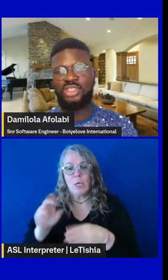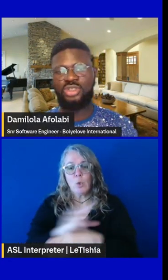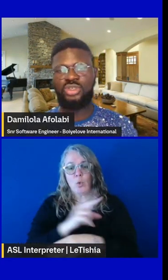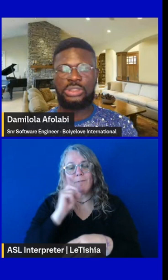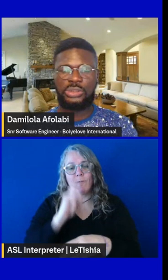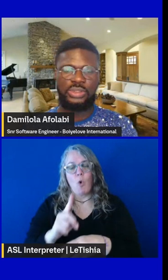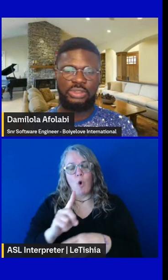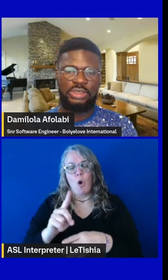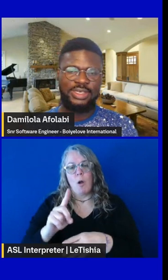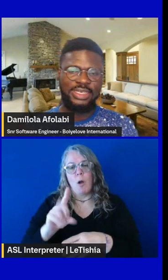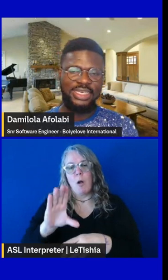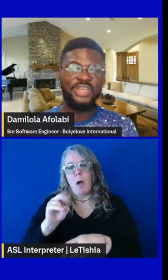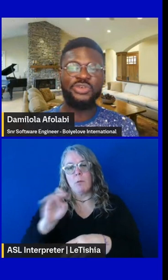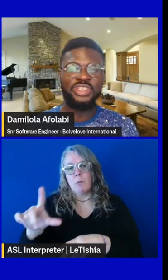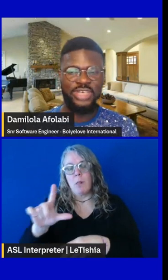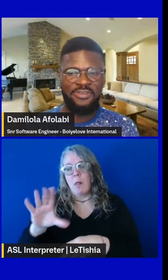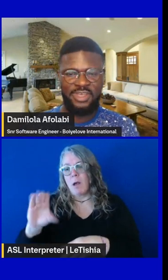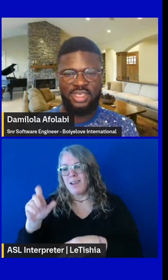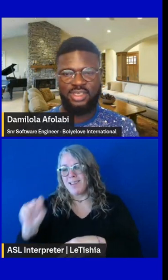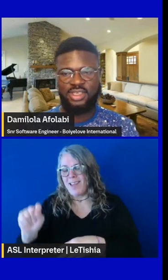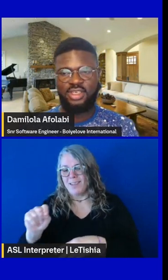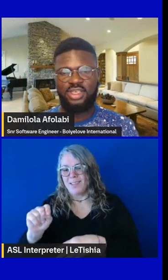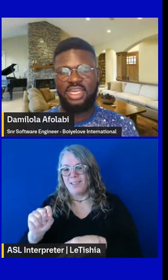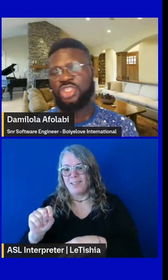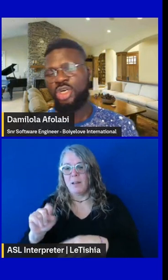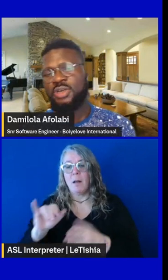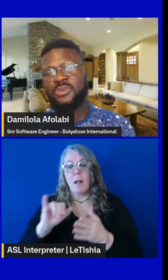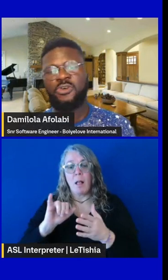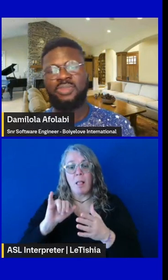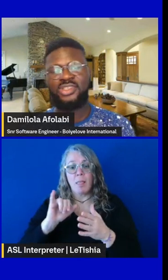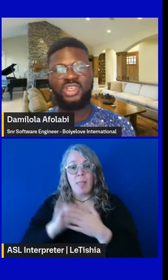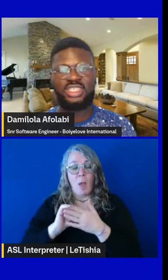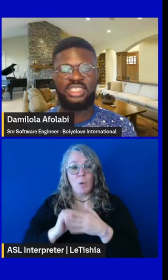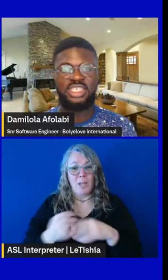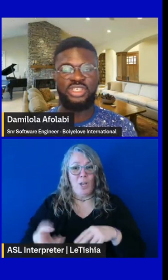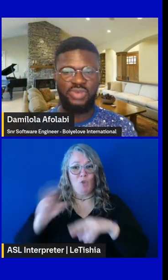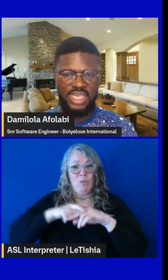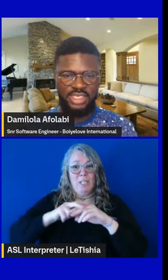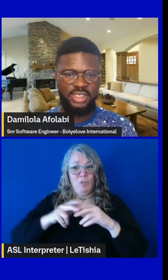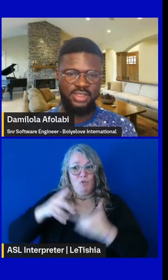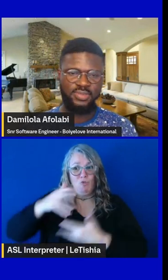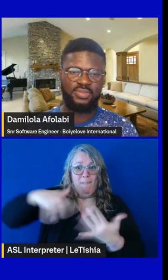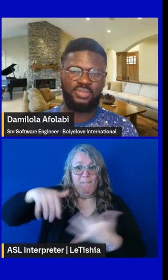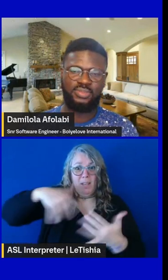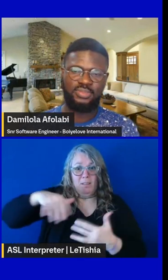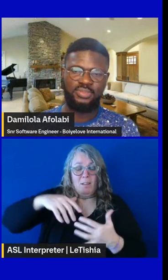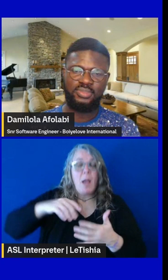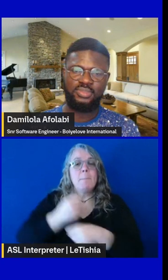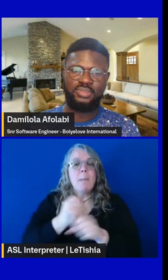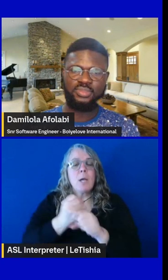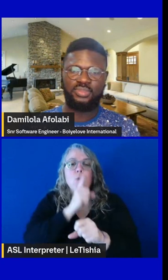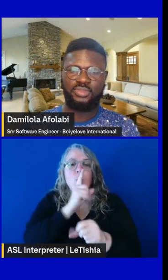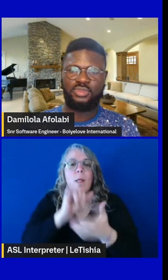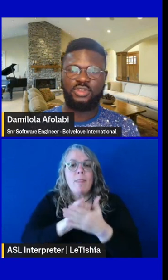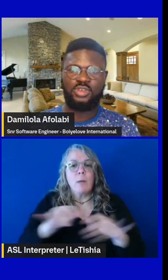to handle increased traffic, ensuring performance doesn't degrade.